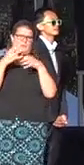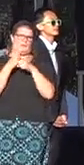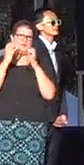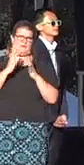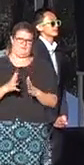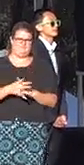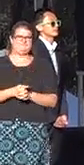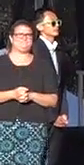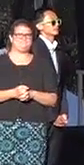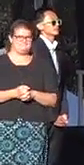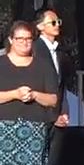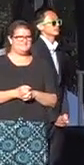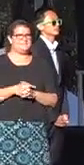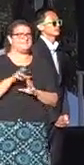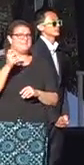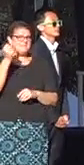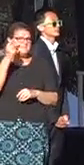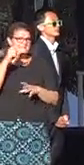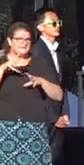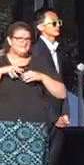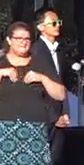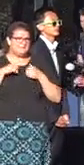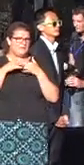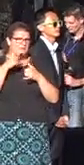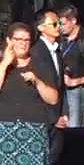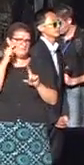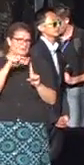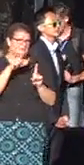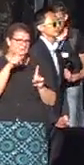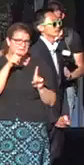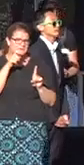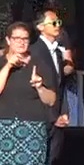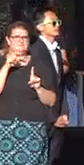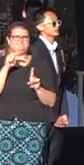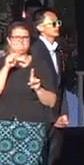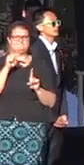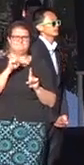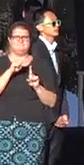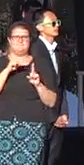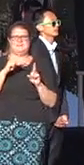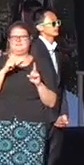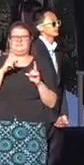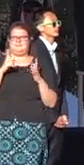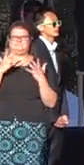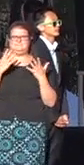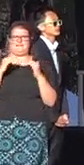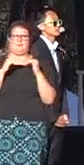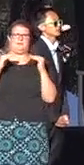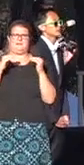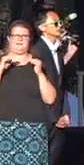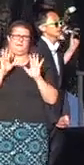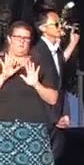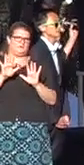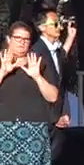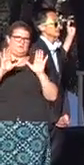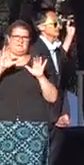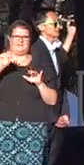winner. Accepting this award on her behalf is the equally fabulous Carolina